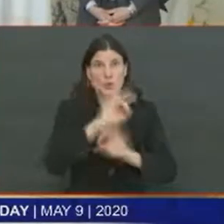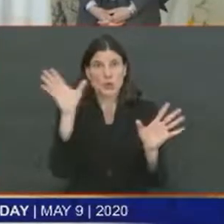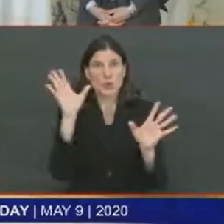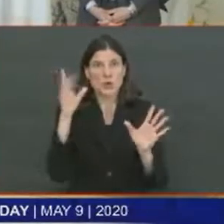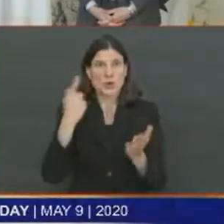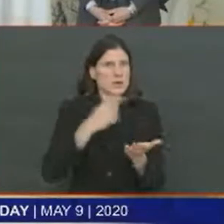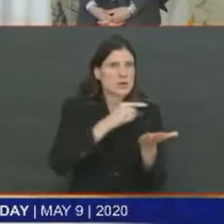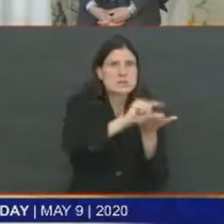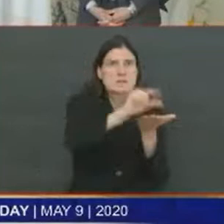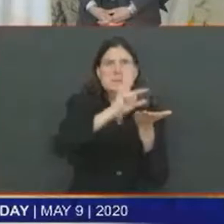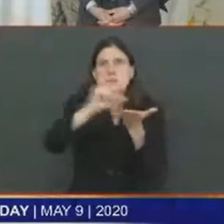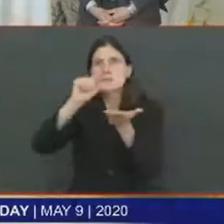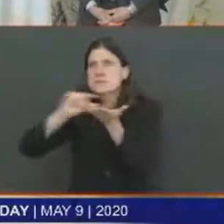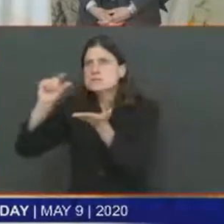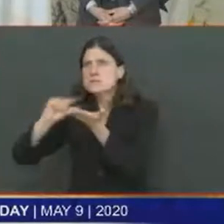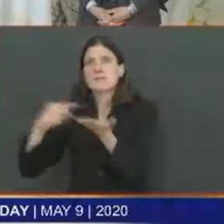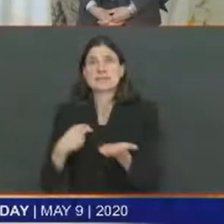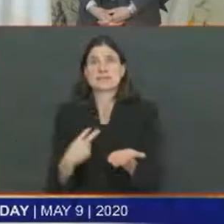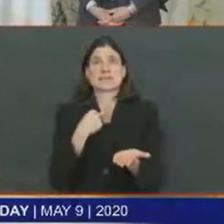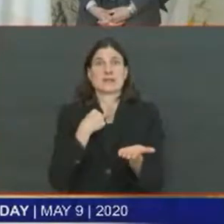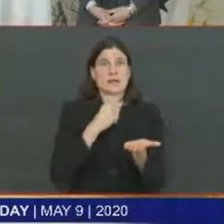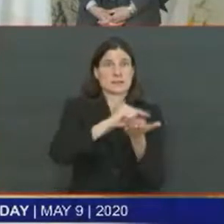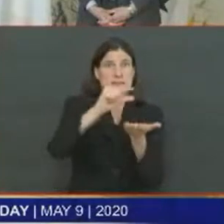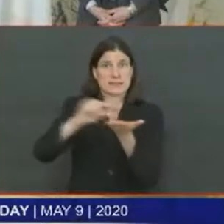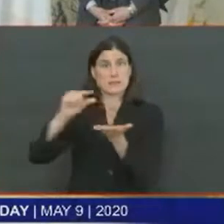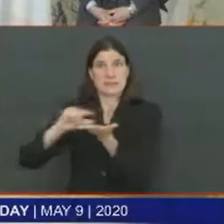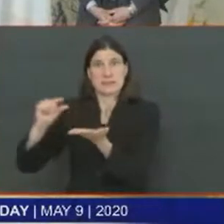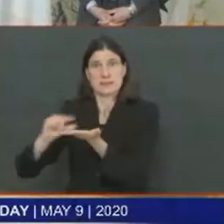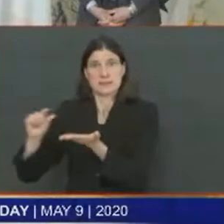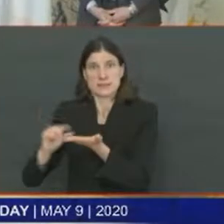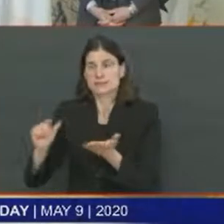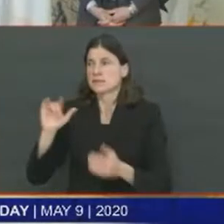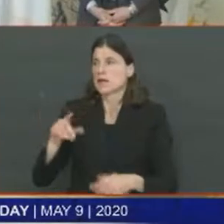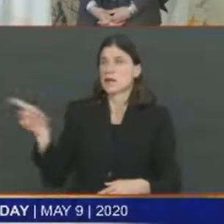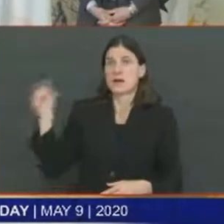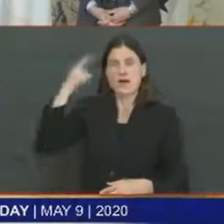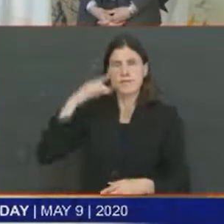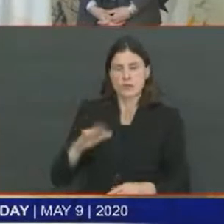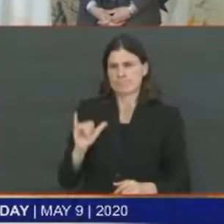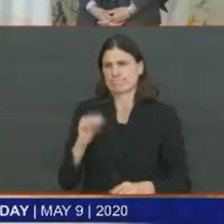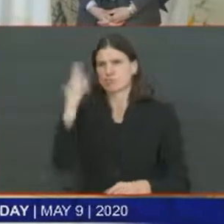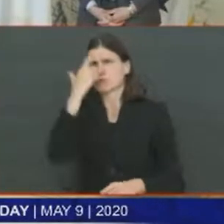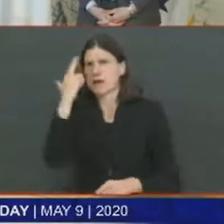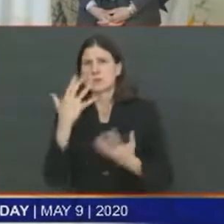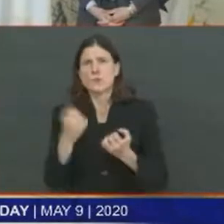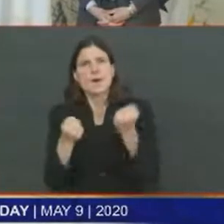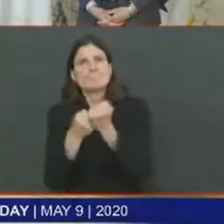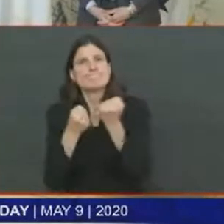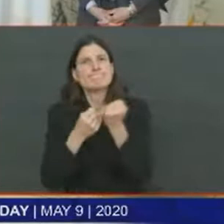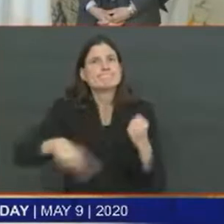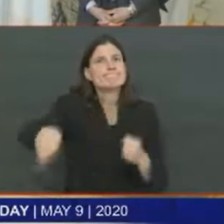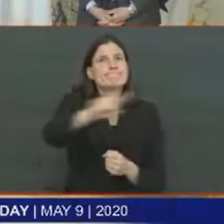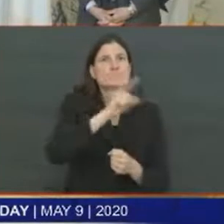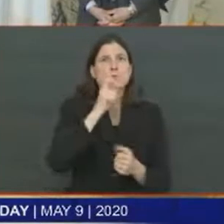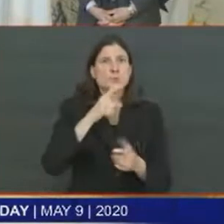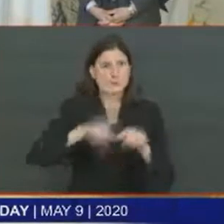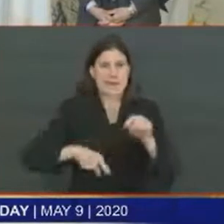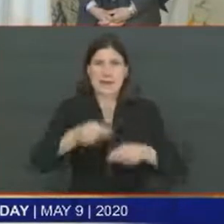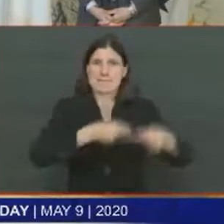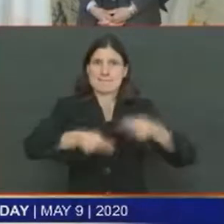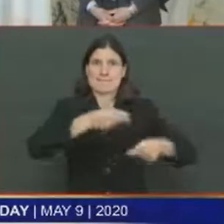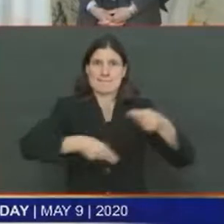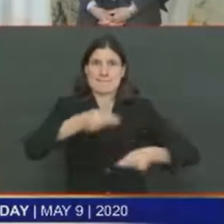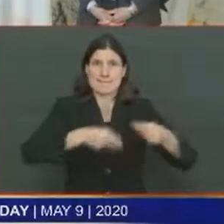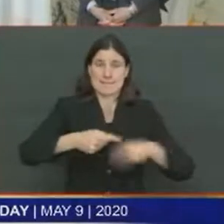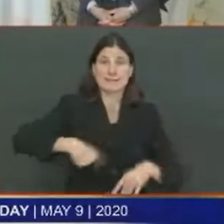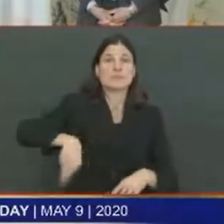I am extra sensitive to this. I want you to know that Rhode Island has partnered with an organization called Summer,